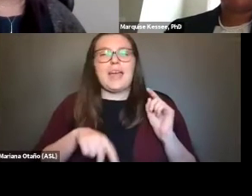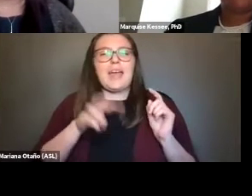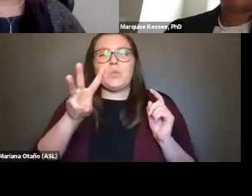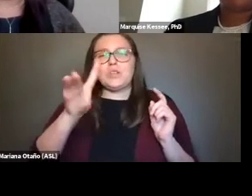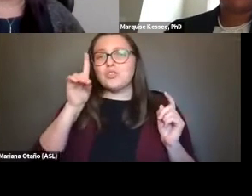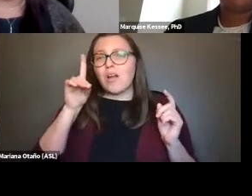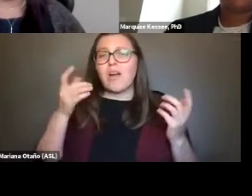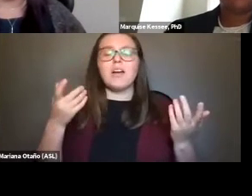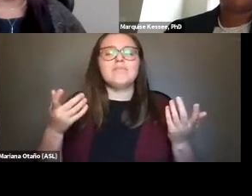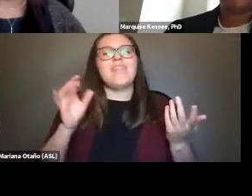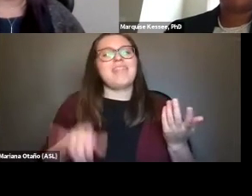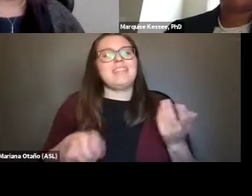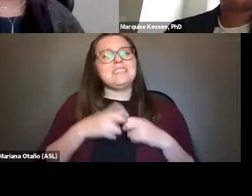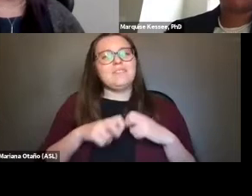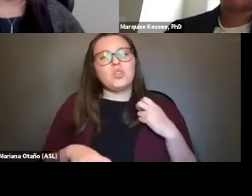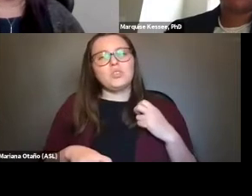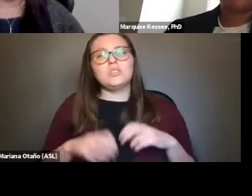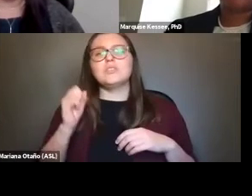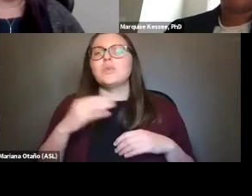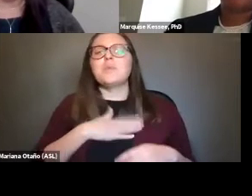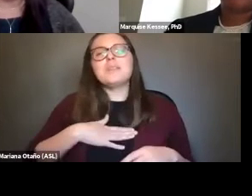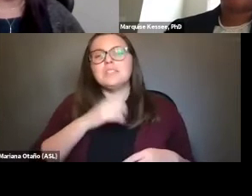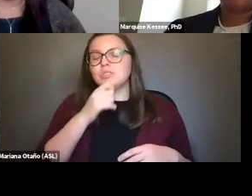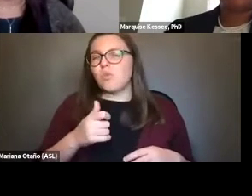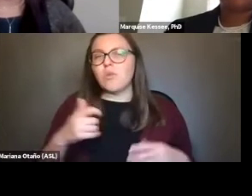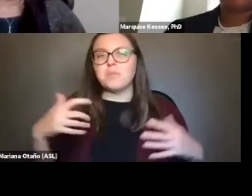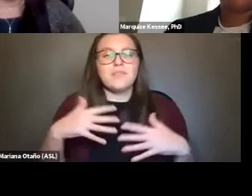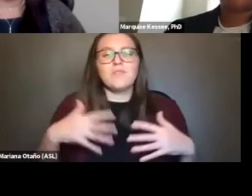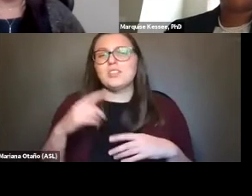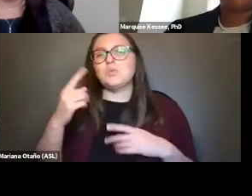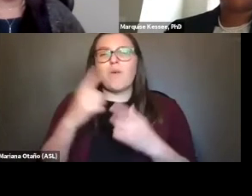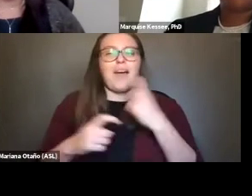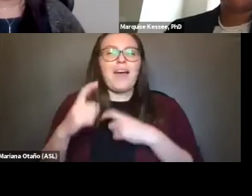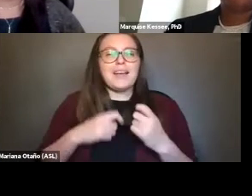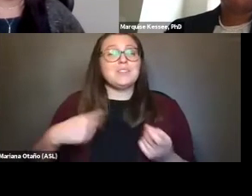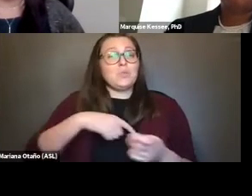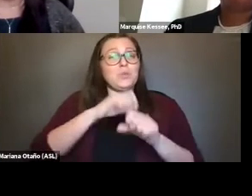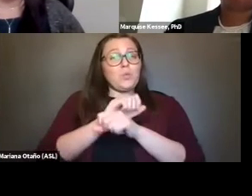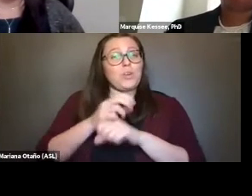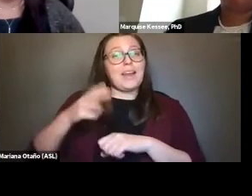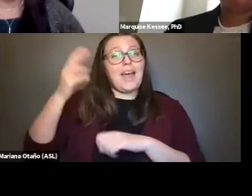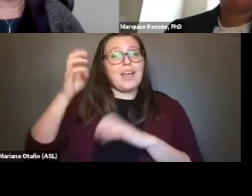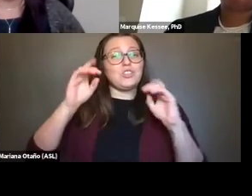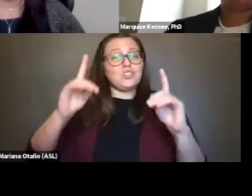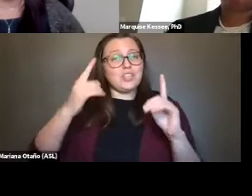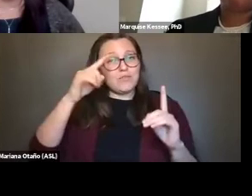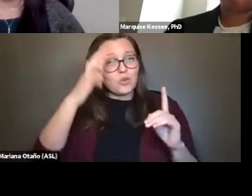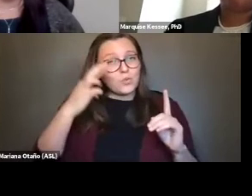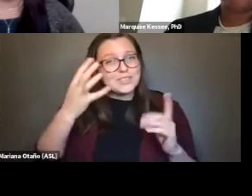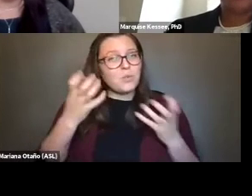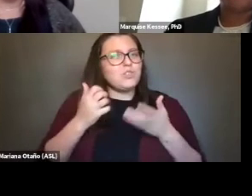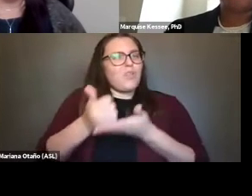anymore, that's much more difficult. So please don't be afraid to ask questions. We all work in higher ed for a reason. We want to help you take advantage of